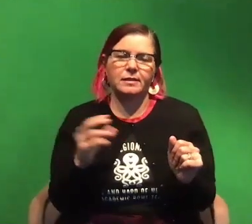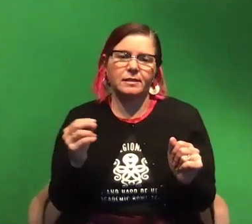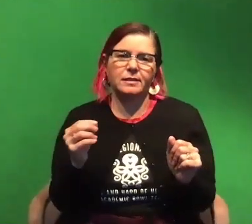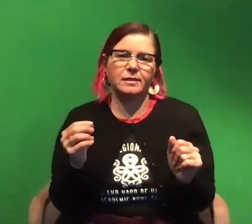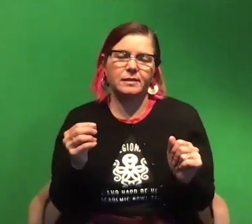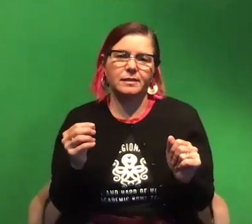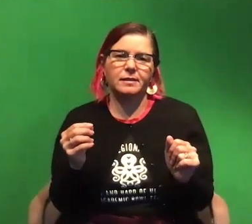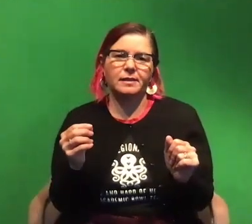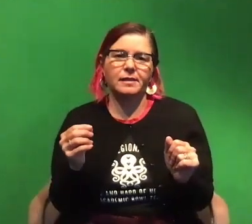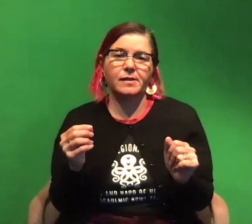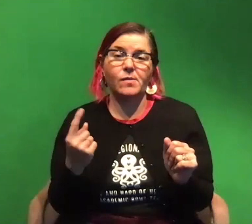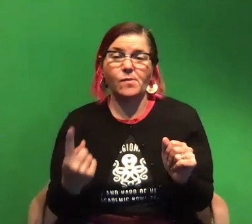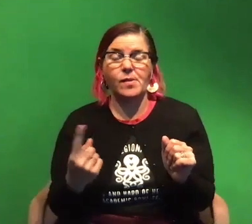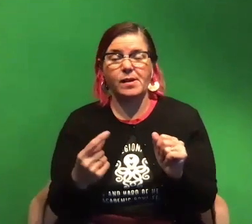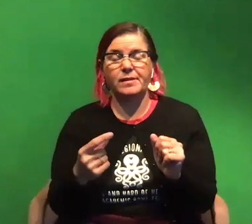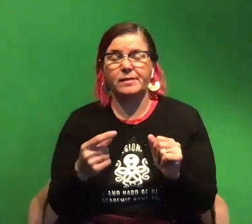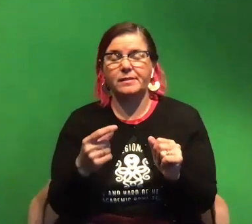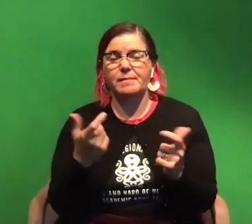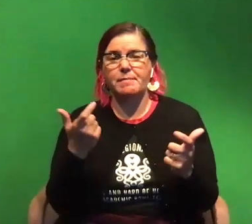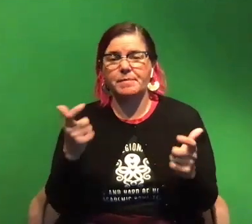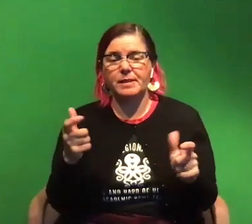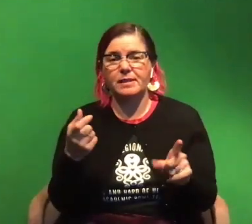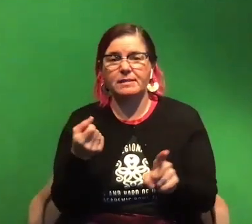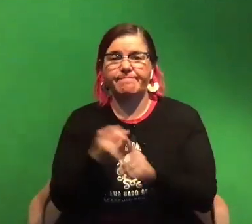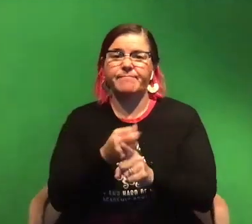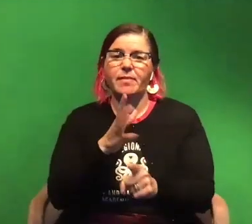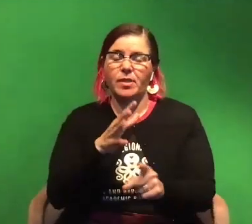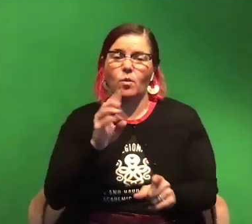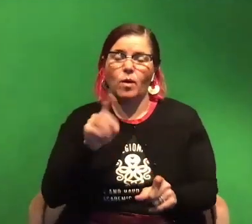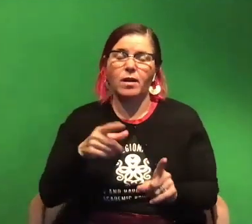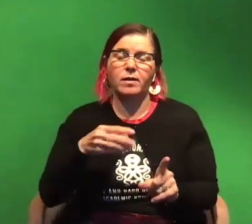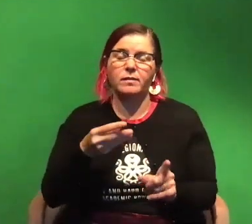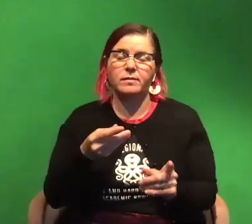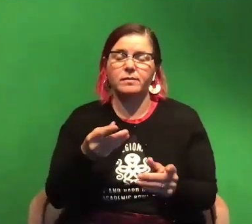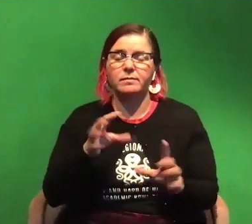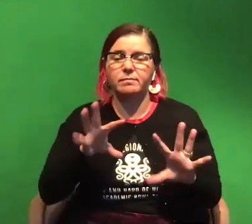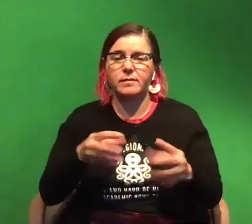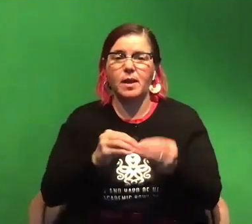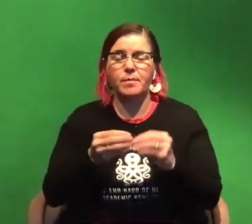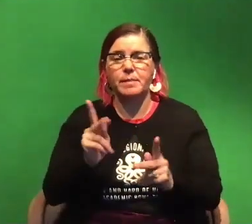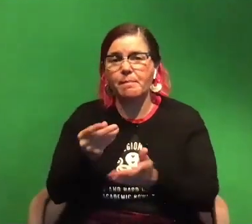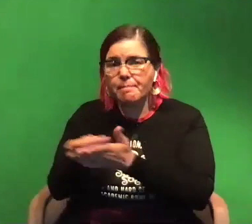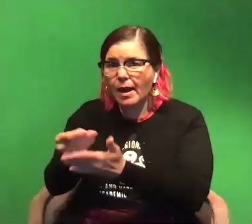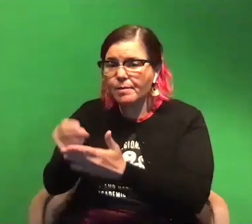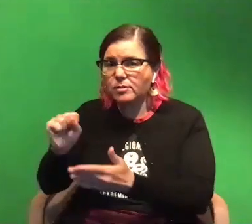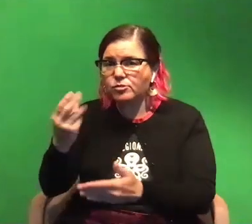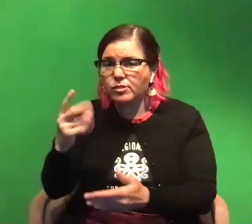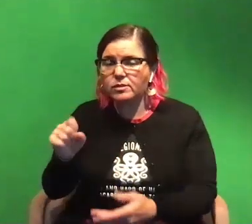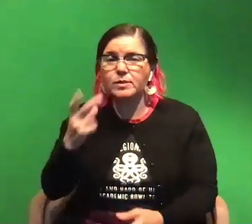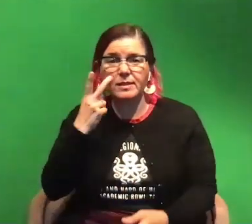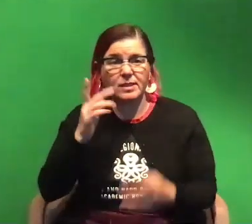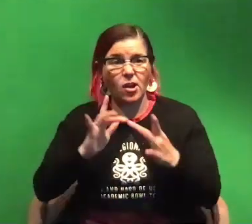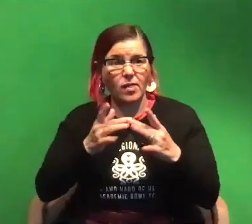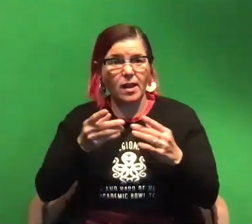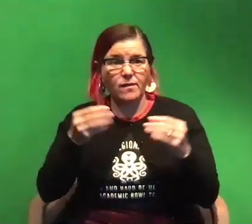You know, I guess one of the biggest detriments to their wild population is people buying those shells. So if you see one online for sale